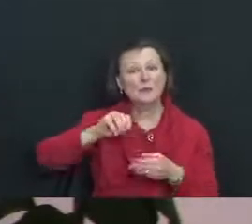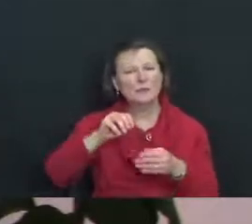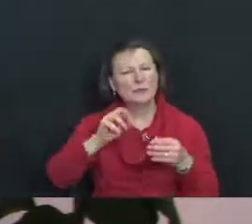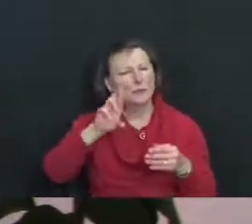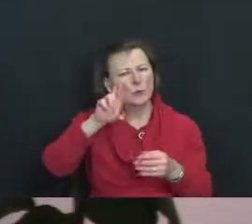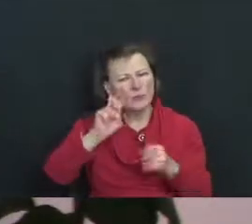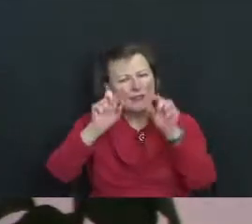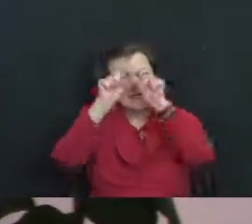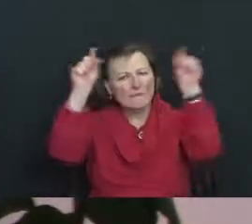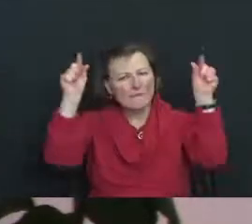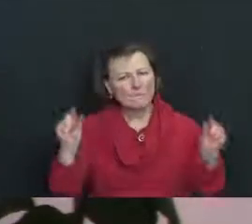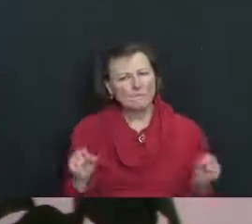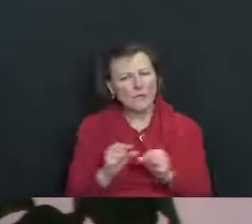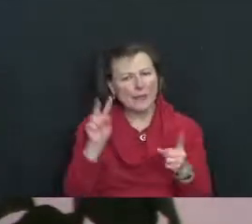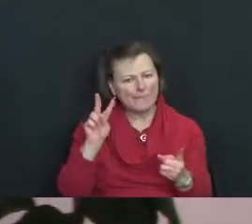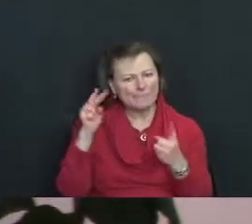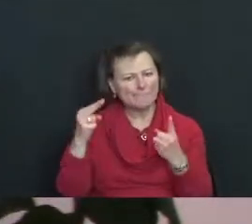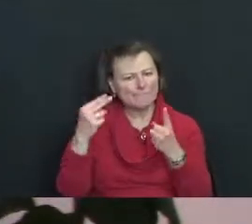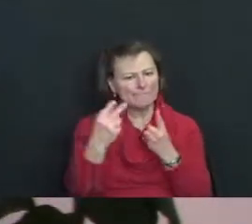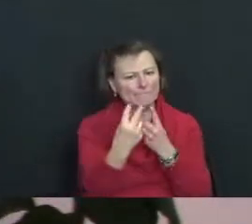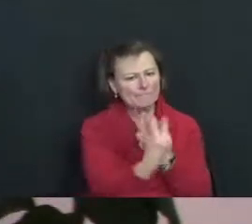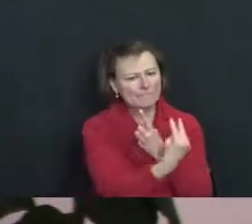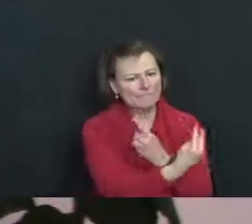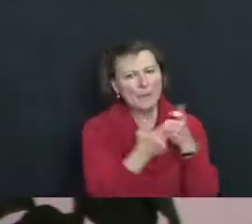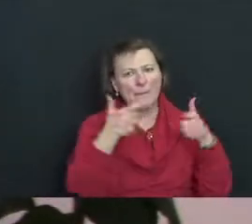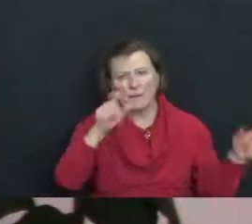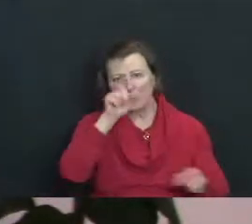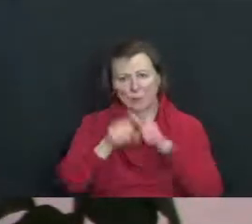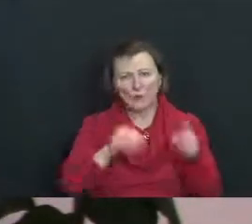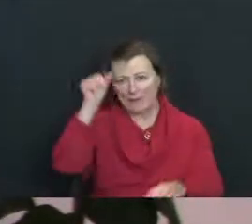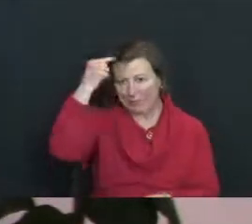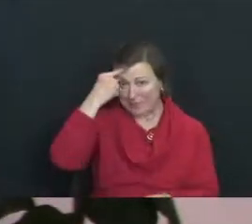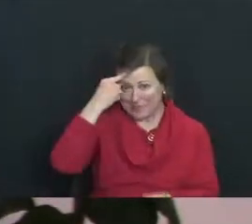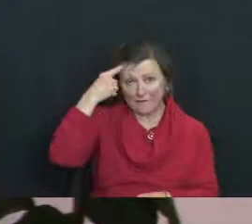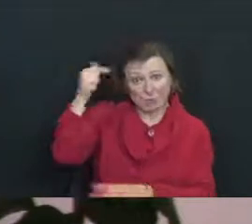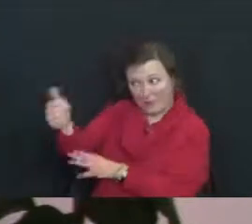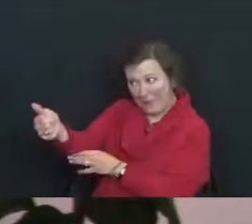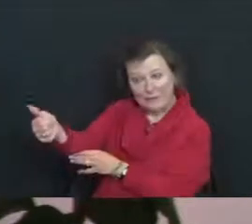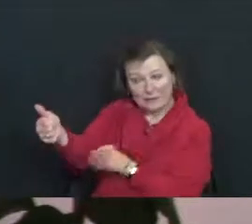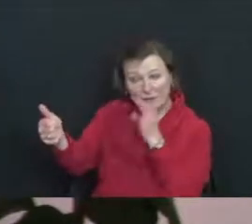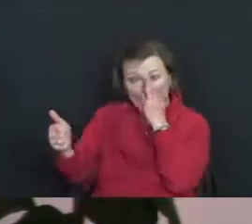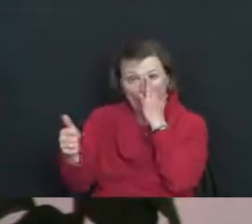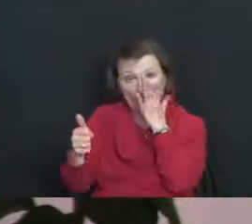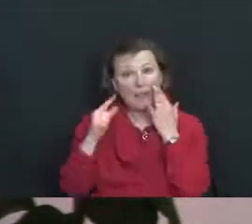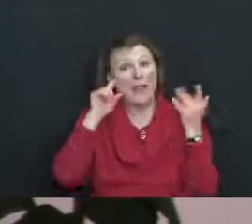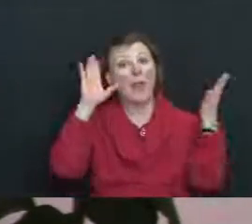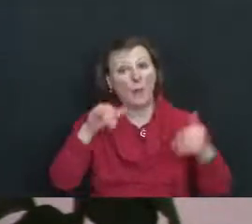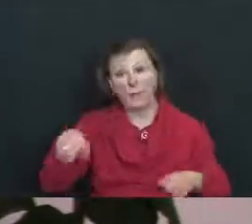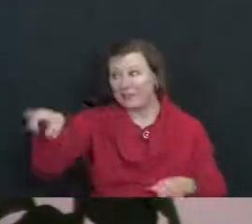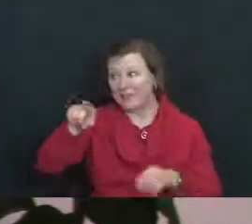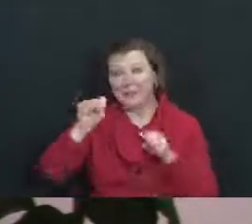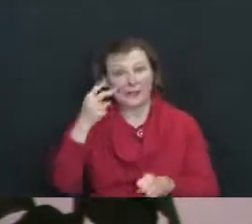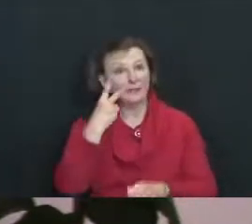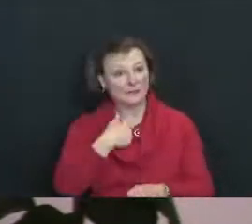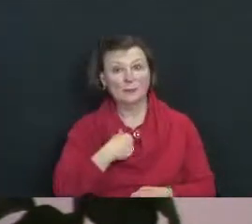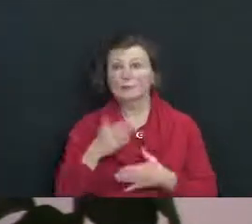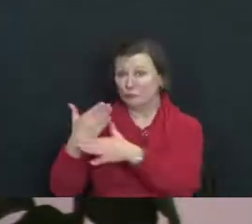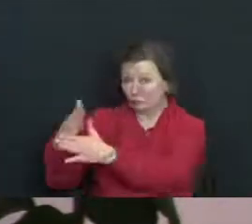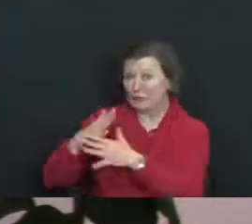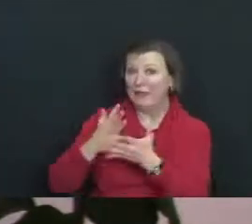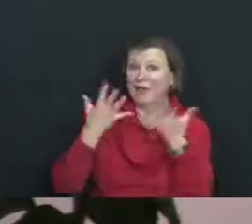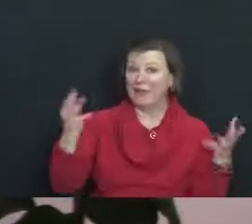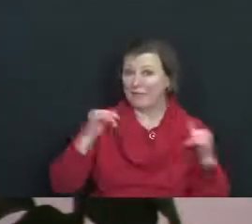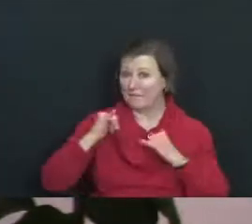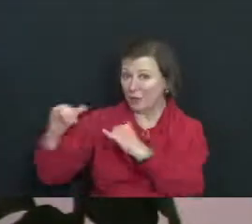big questions and think for themselves. I also hope that they can see that we actually share much common ground